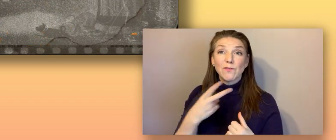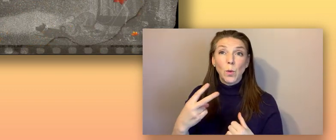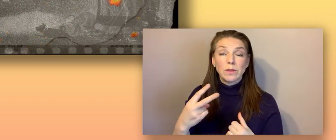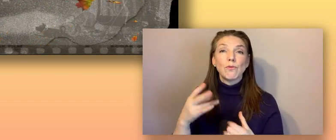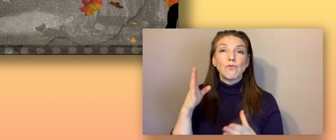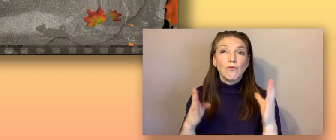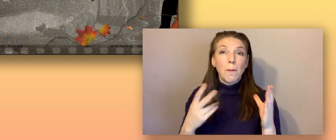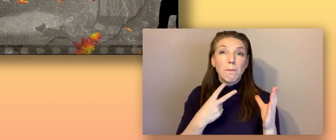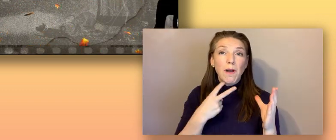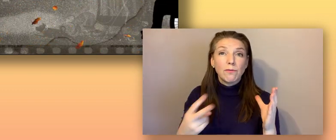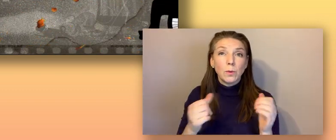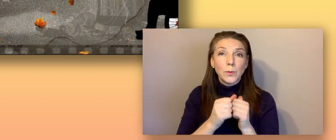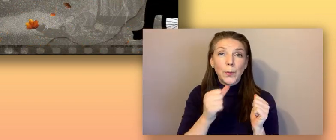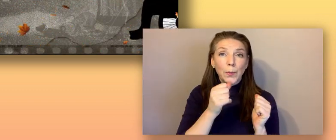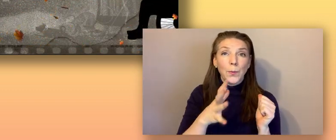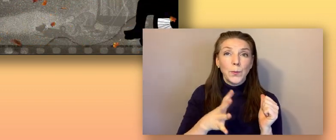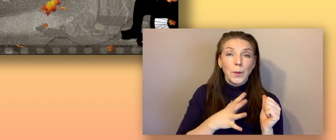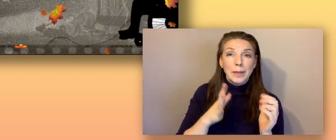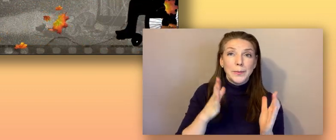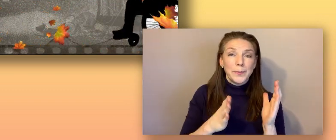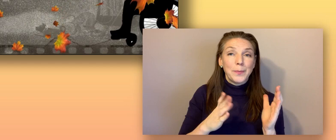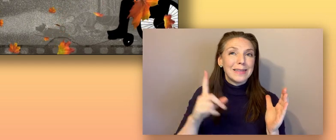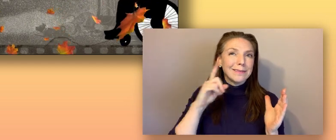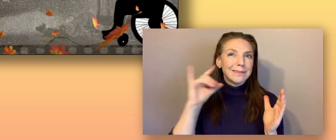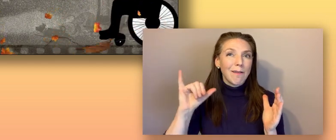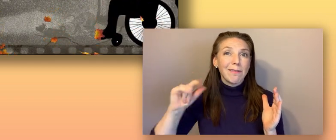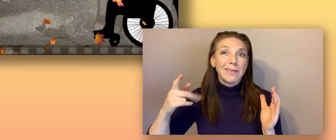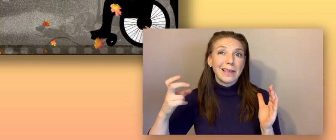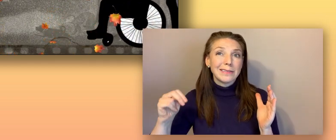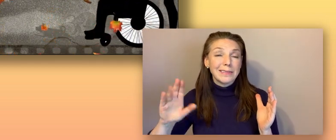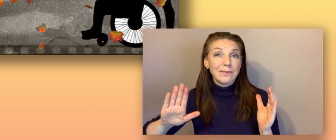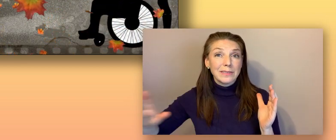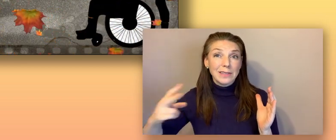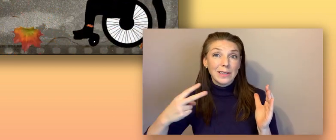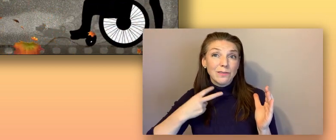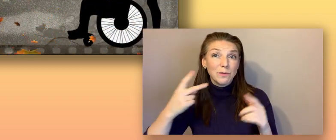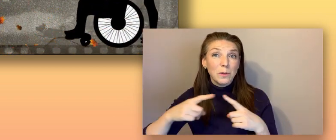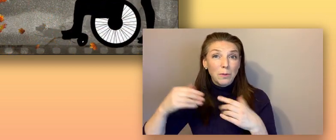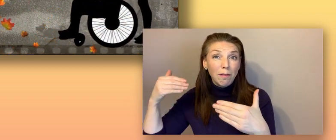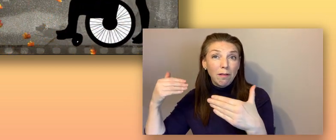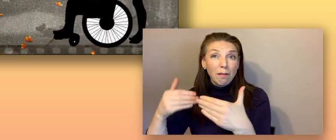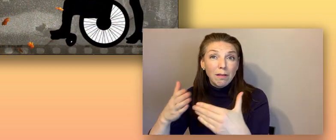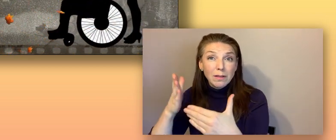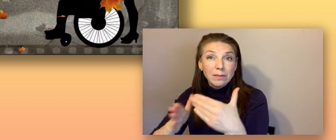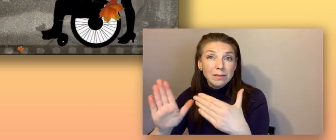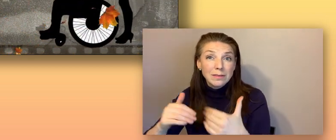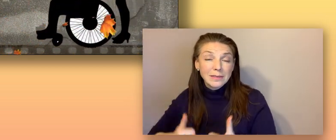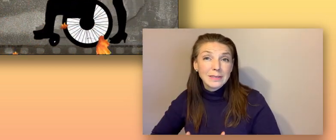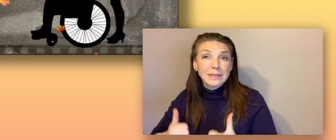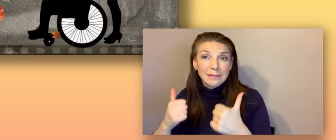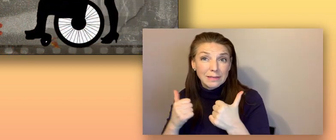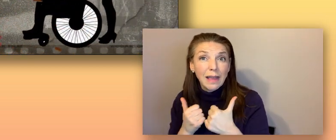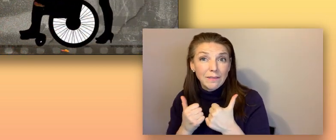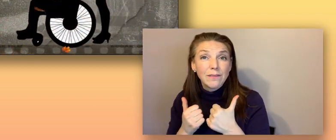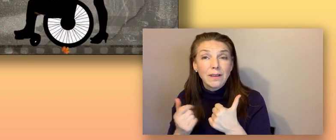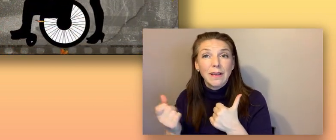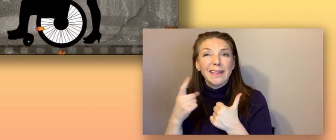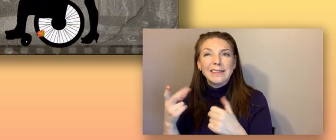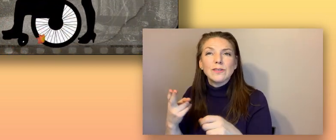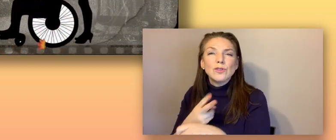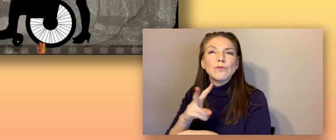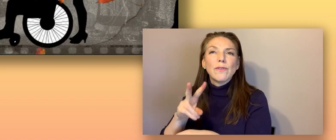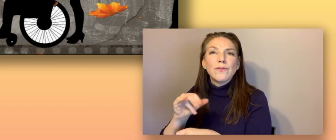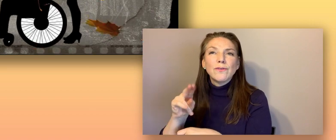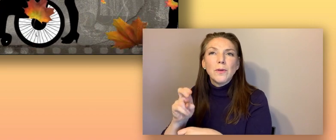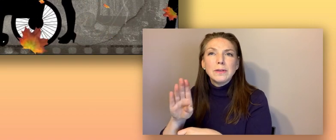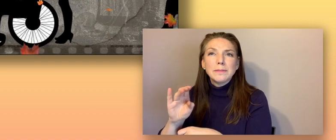a beautiful day, you just really want to live. You're so grateful for the life you have. You should be thankful for the life you have. It's such a